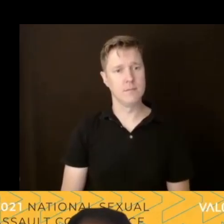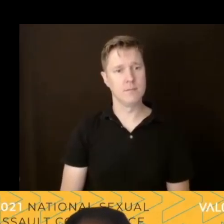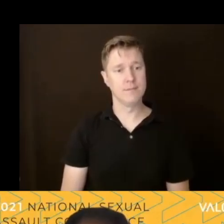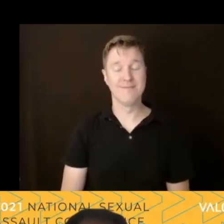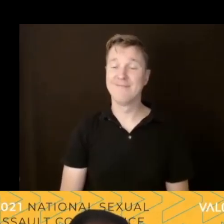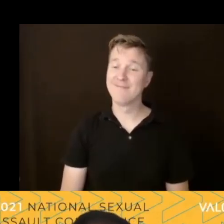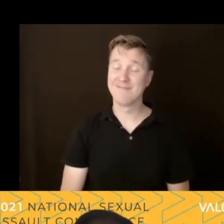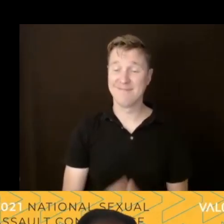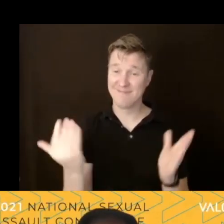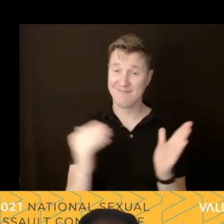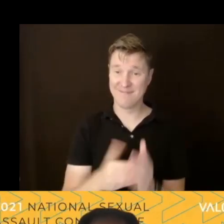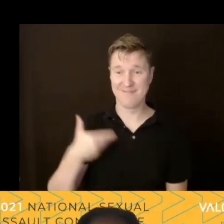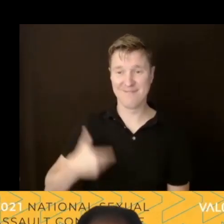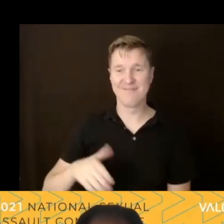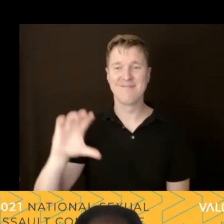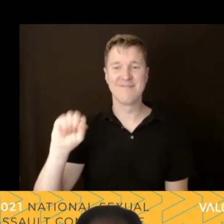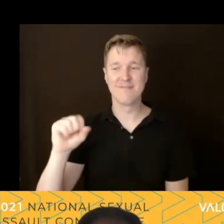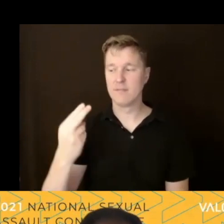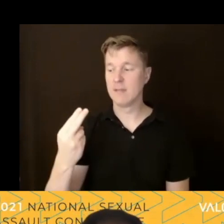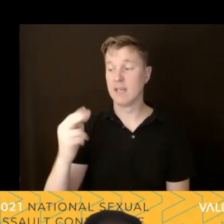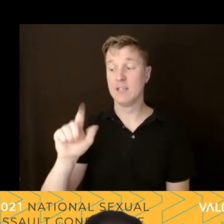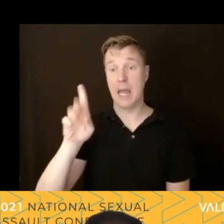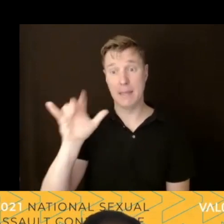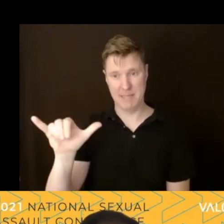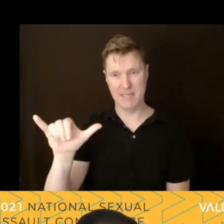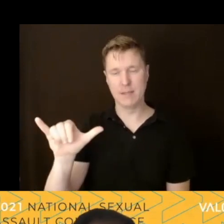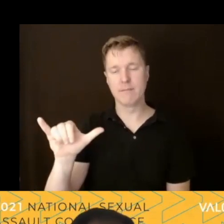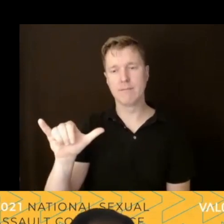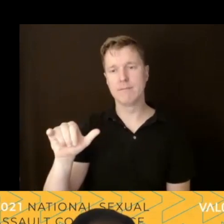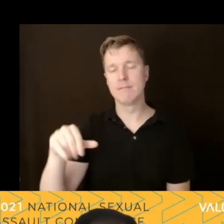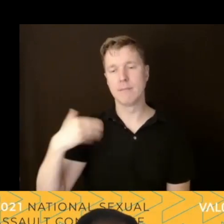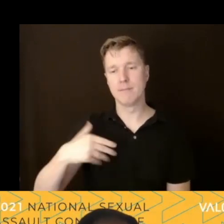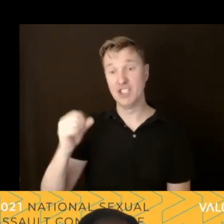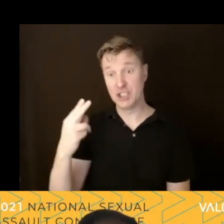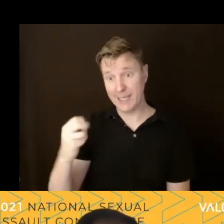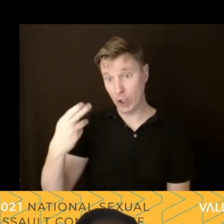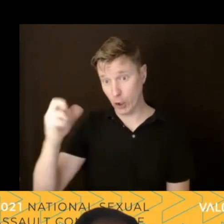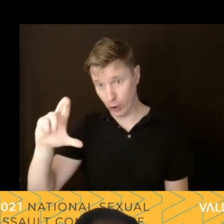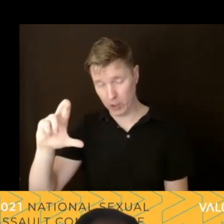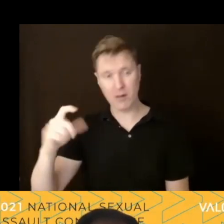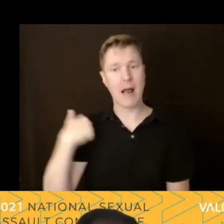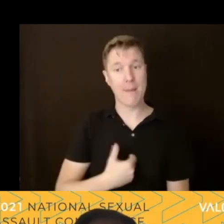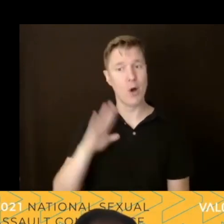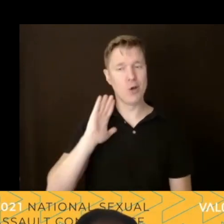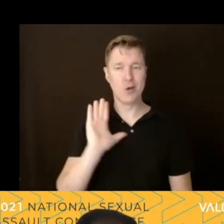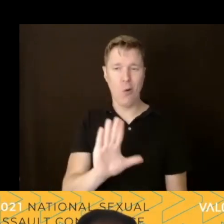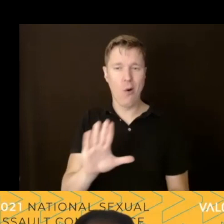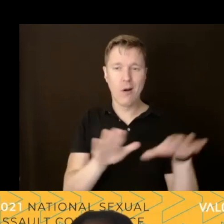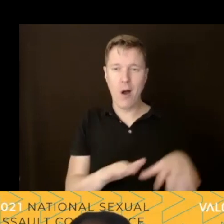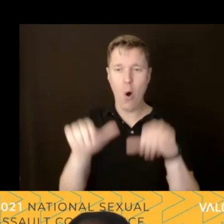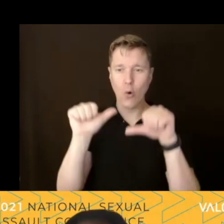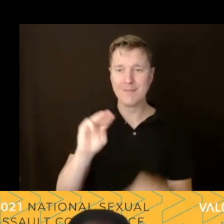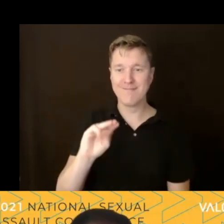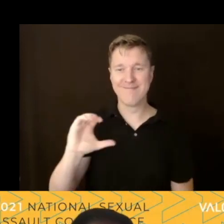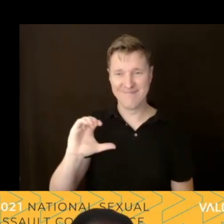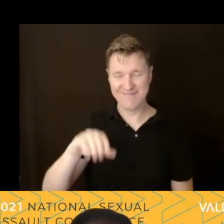So again, my name is Shelby Phillips. My pronouns are she, her, from Valor US, and I am your host and MC for today.